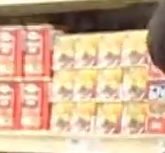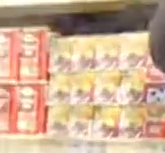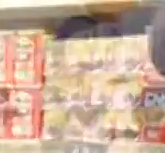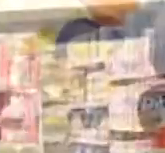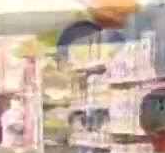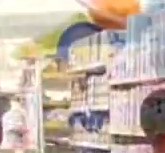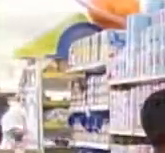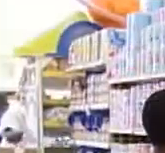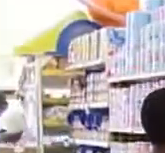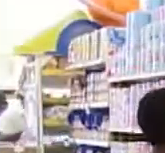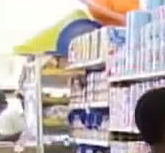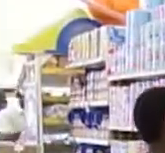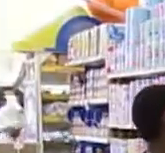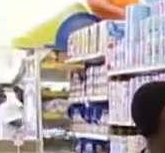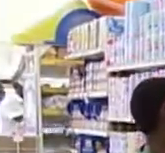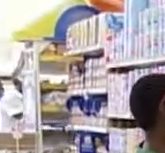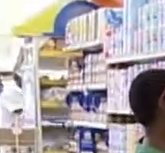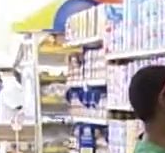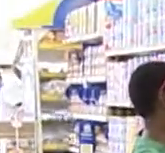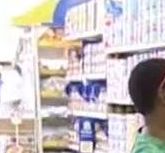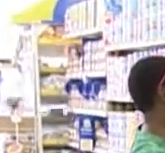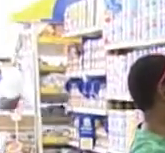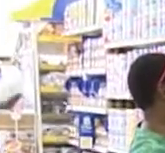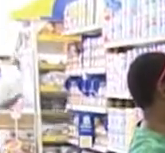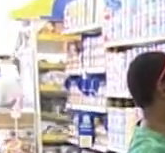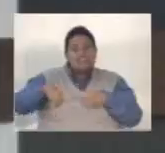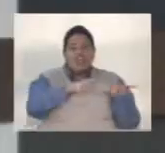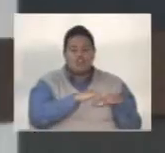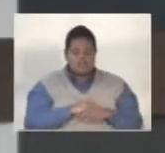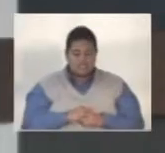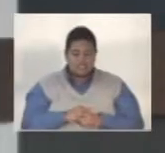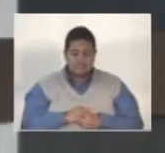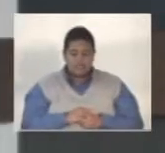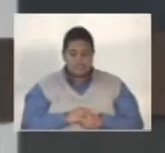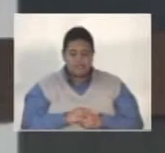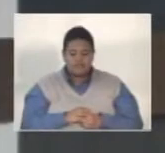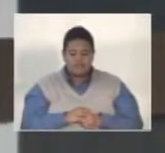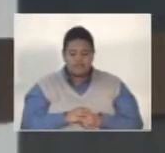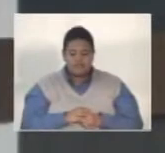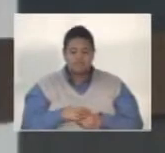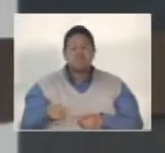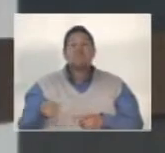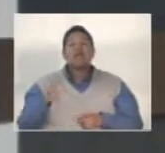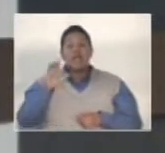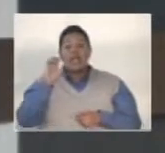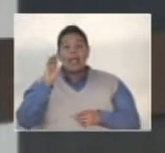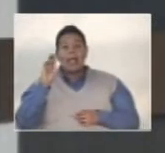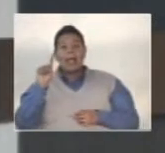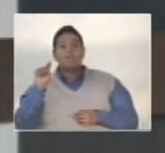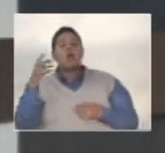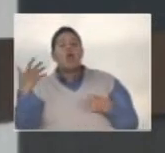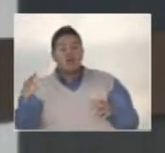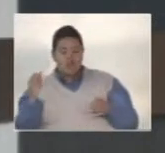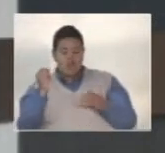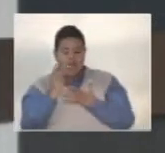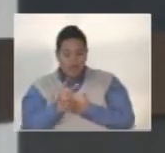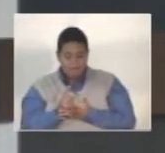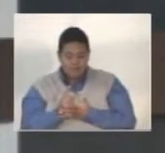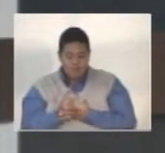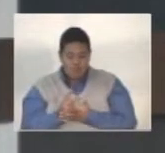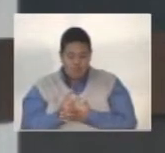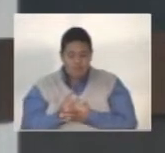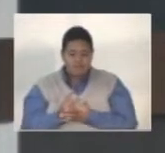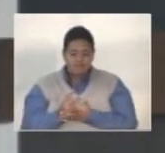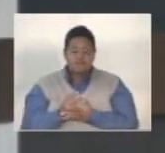place and provide better information on portion size. Cabinet has already approved the infant and